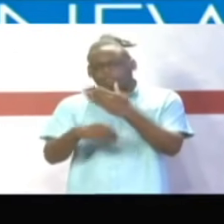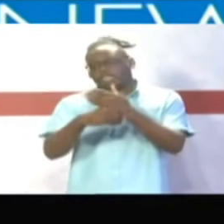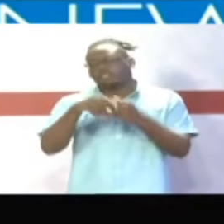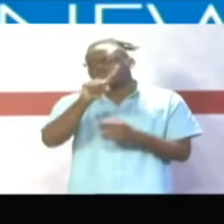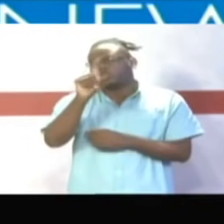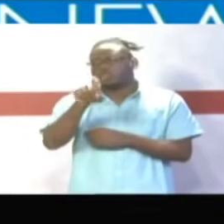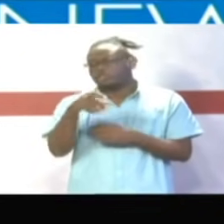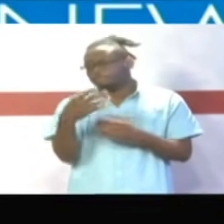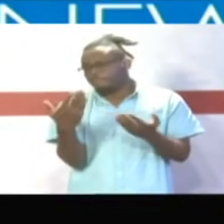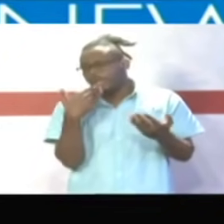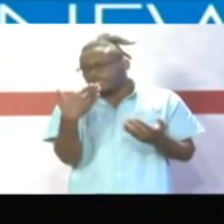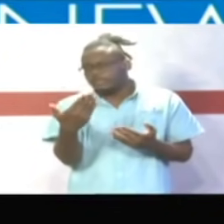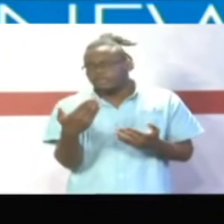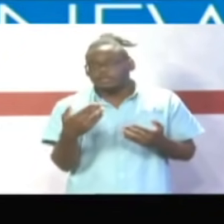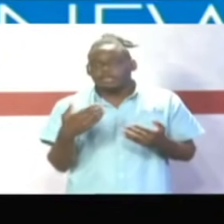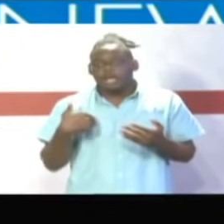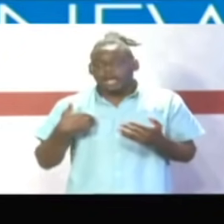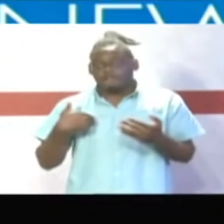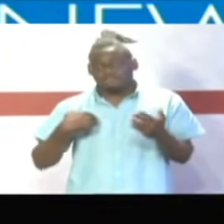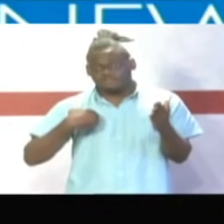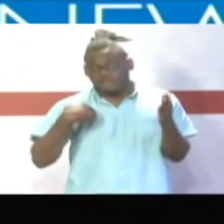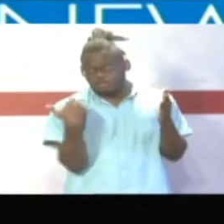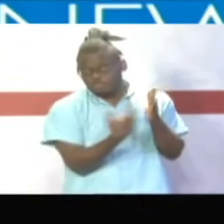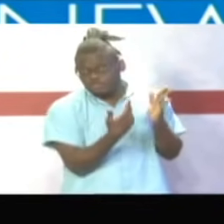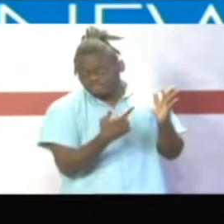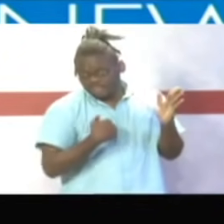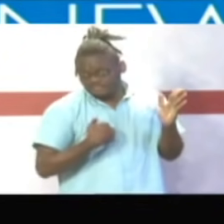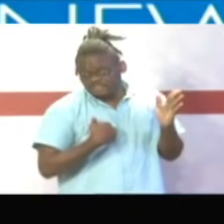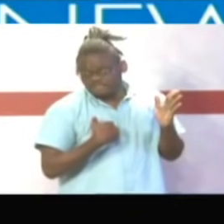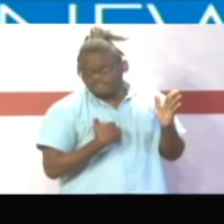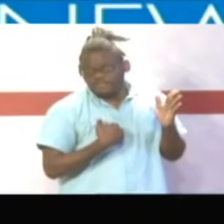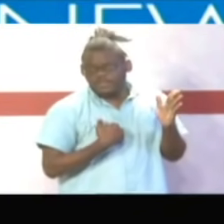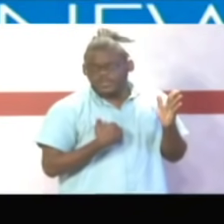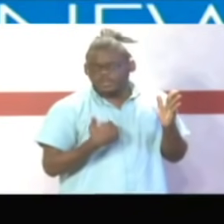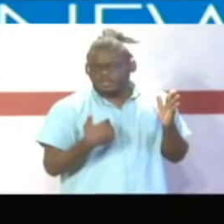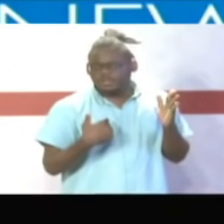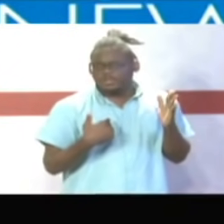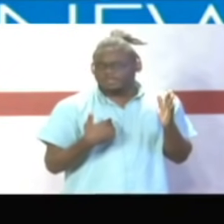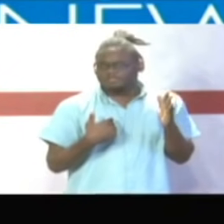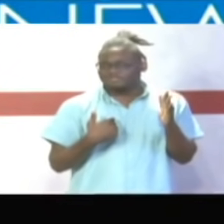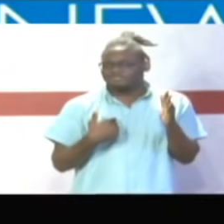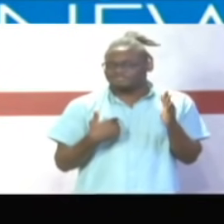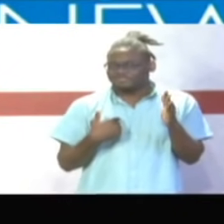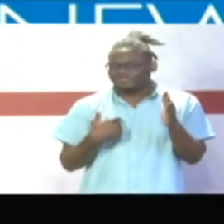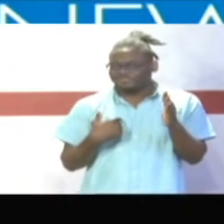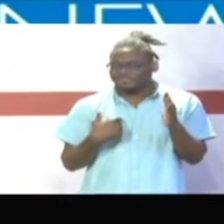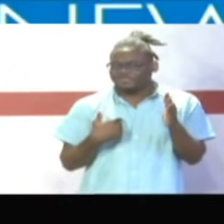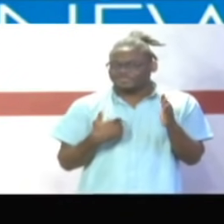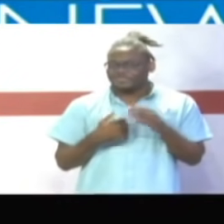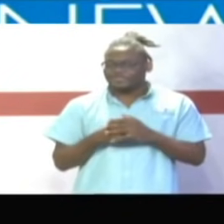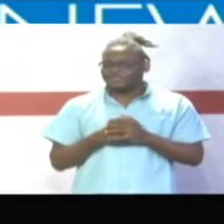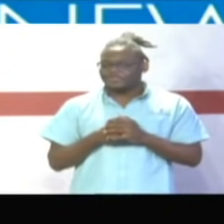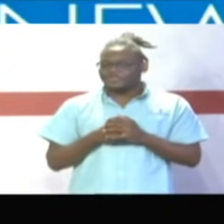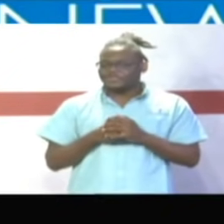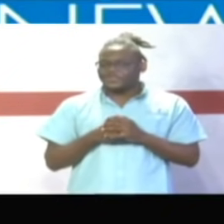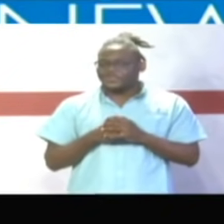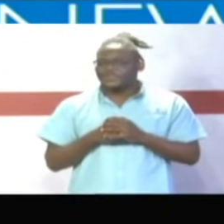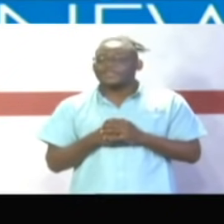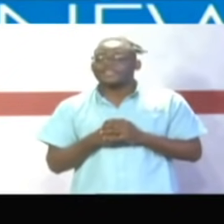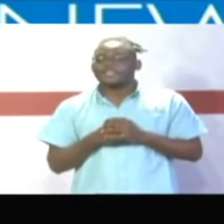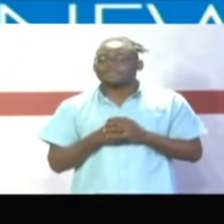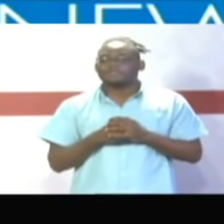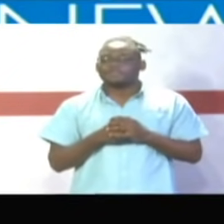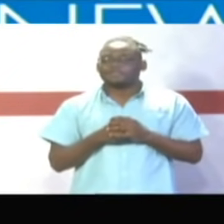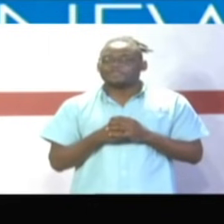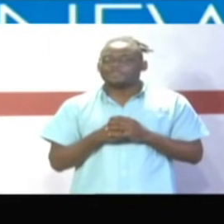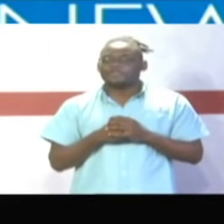is evidence to suggest that a third dose of different